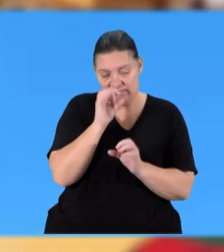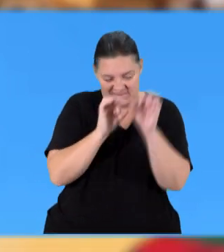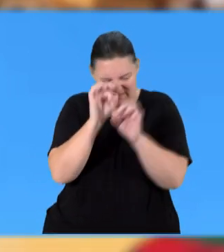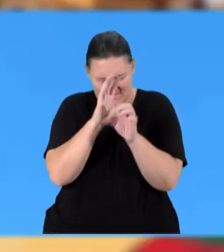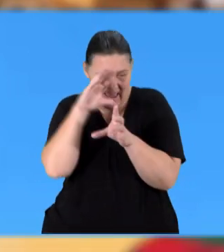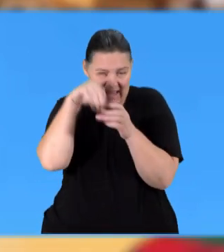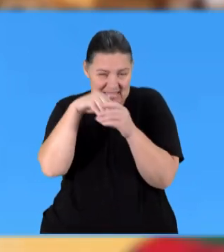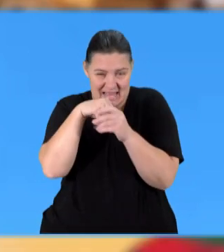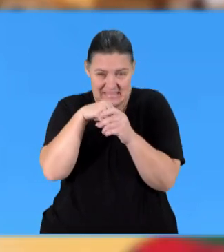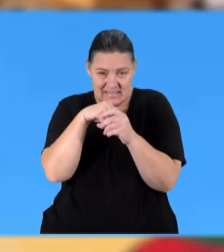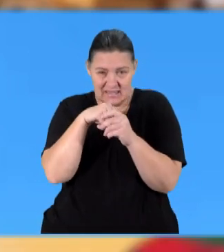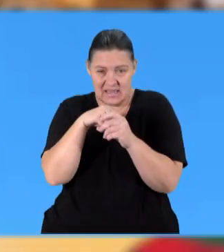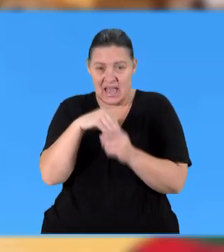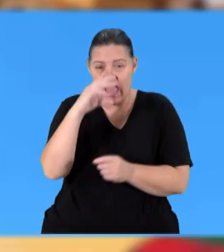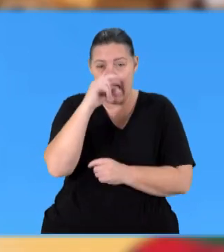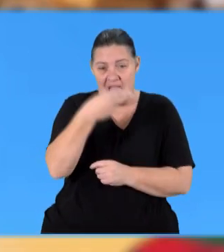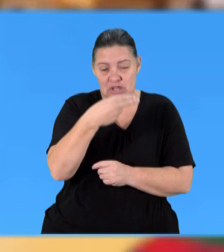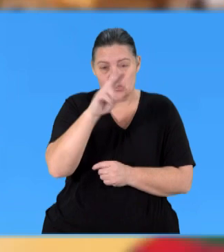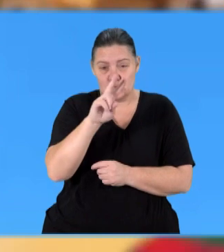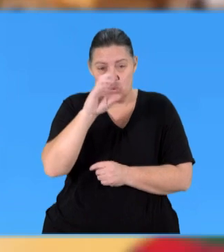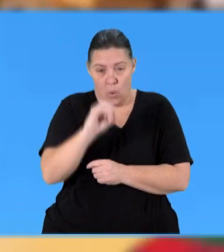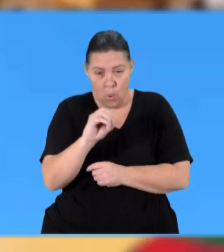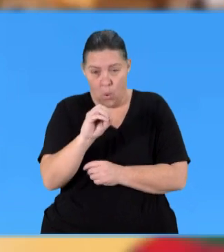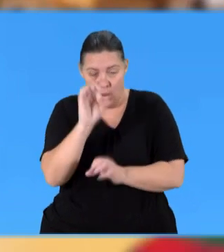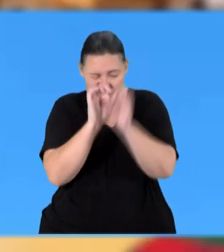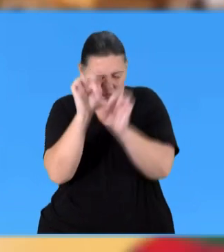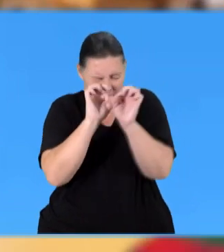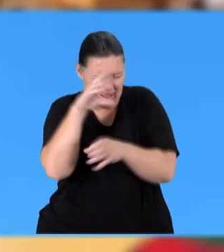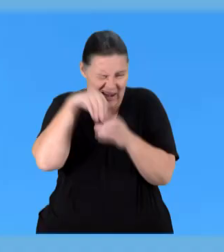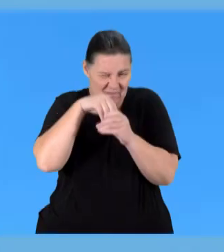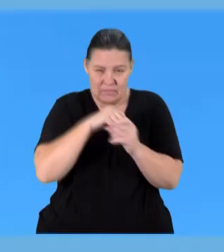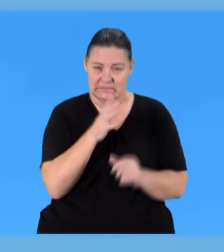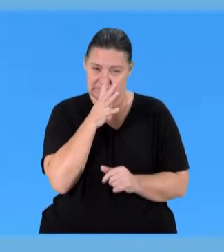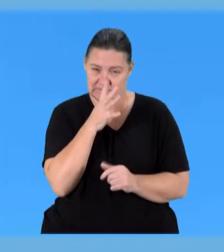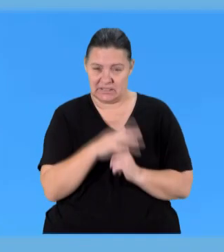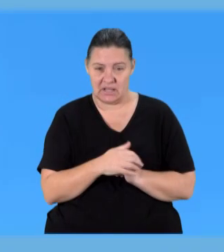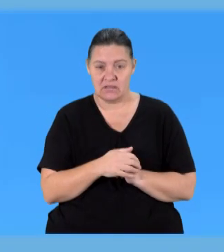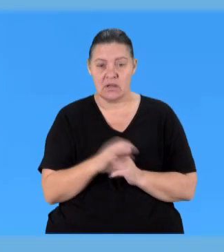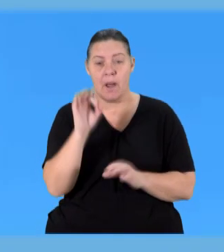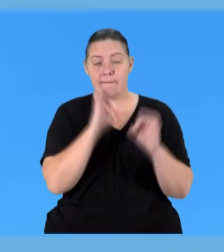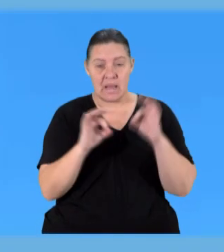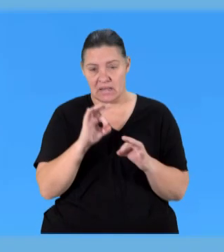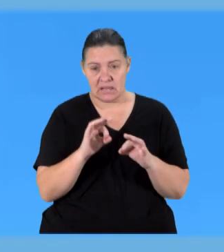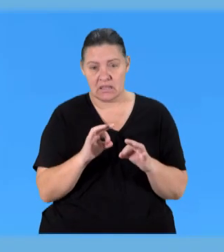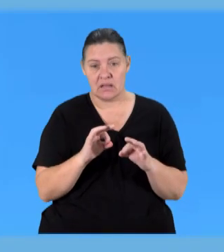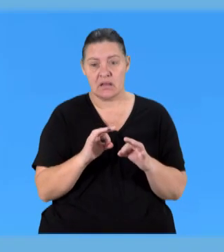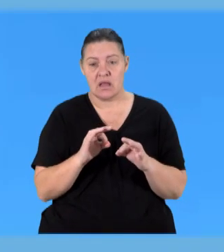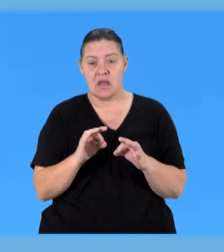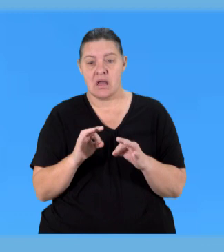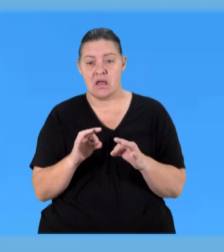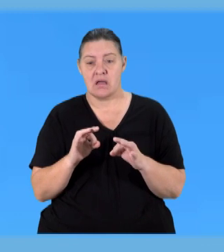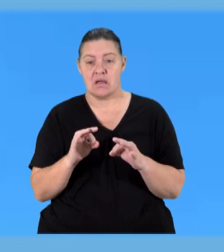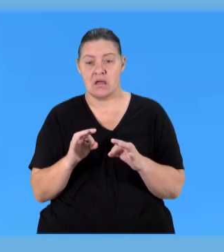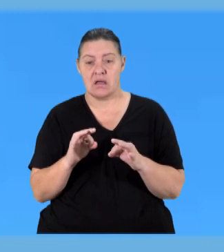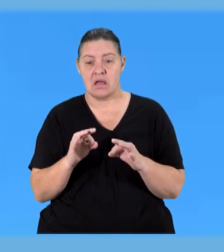it has millions and millions of H2O particles within it. Also, particles do not expand or